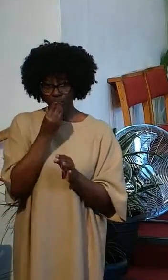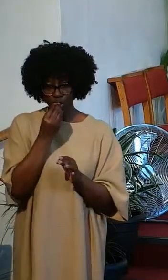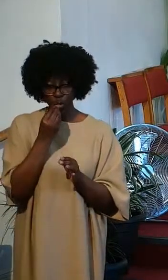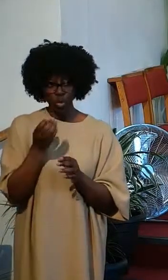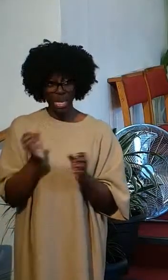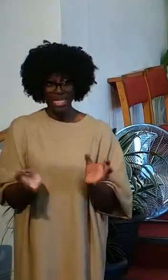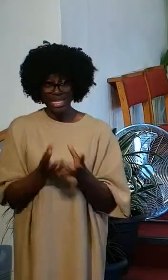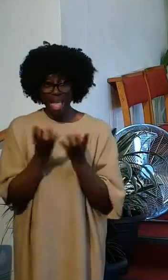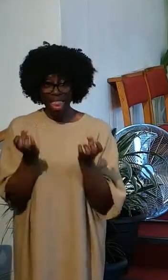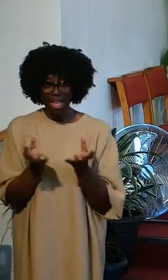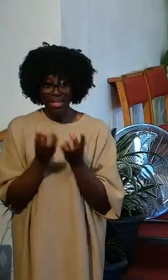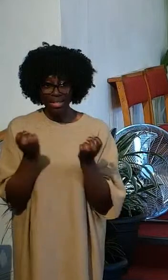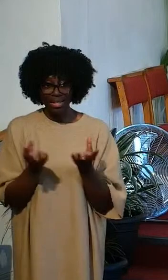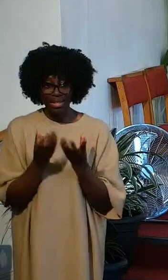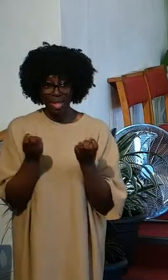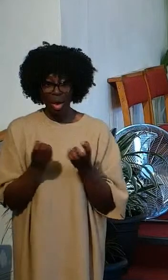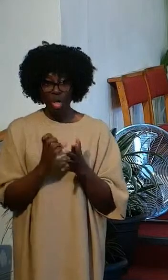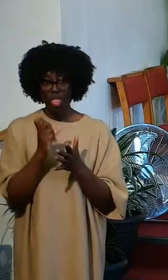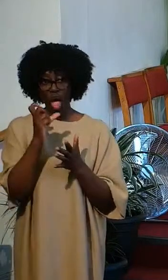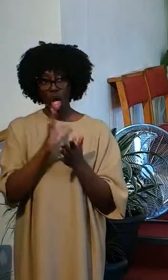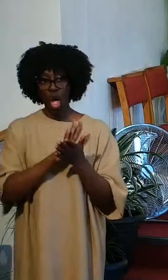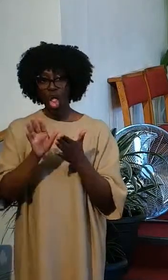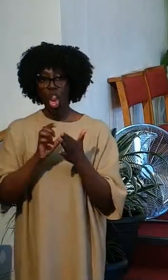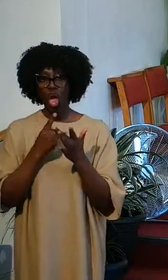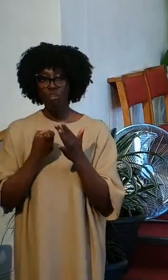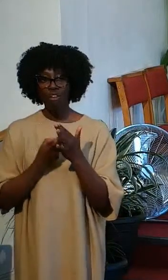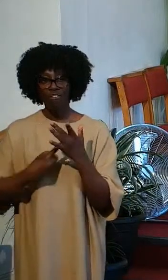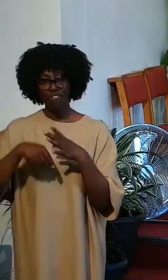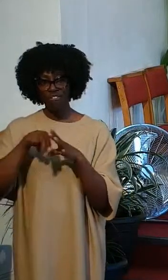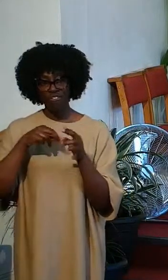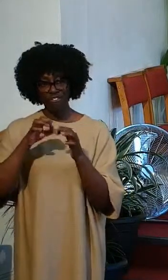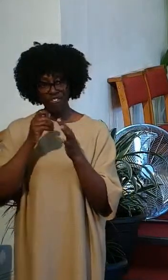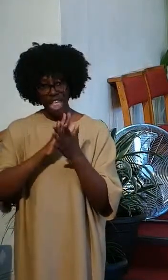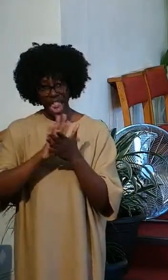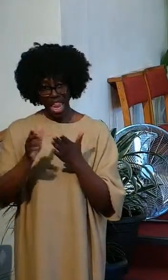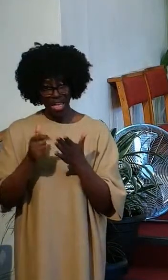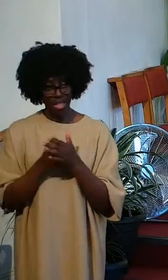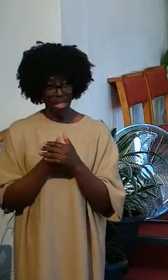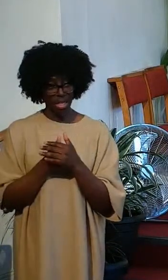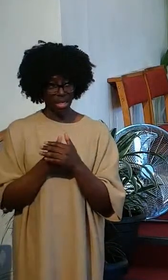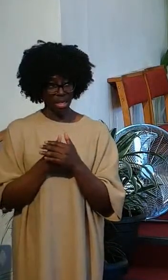salads. All of the chlorophyll, for example, chlorophyll is an antioxidant,